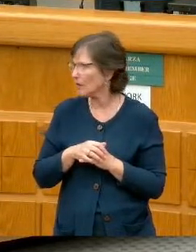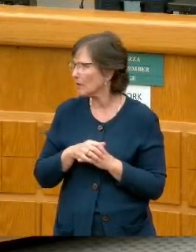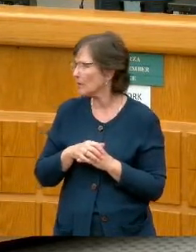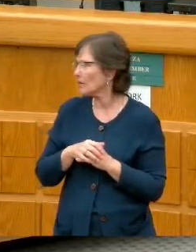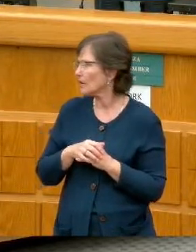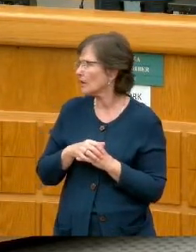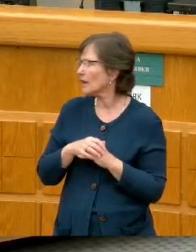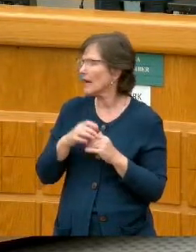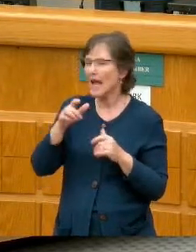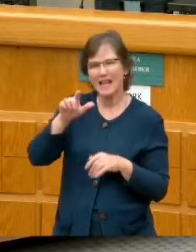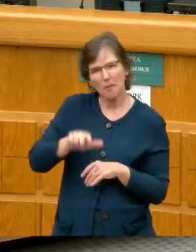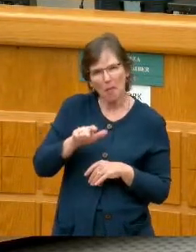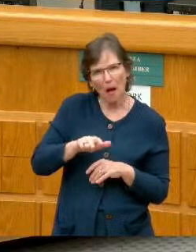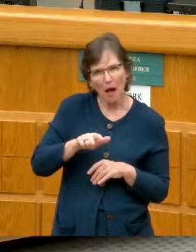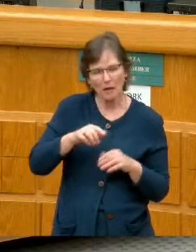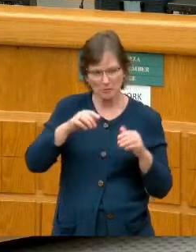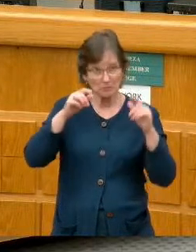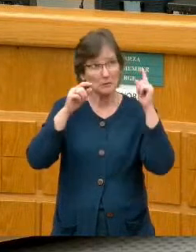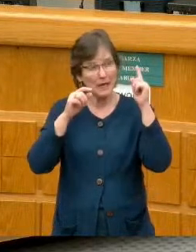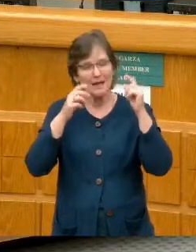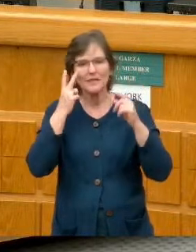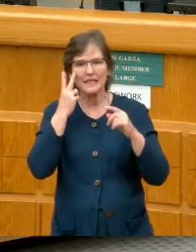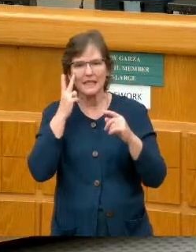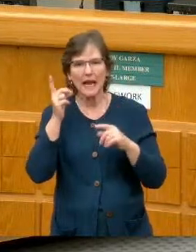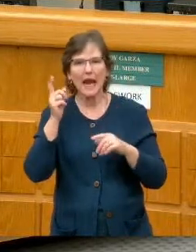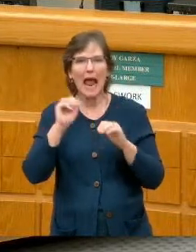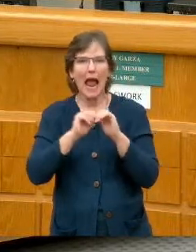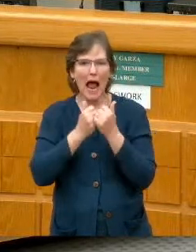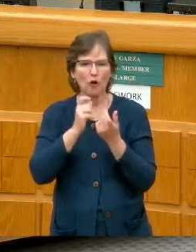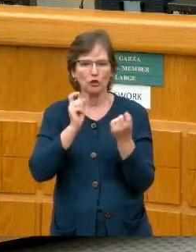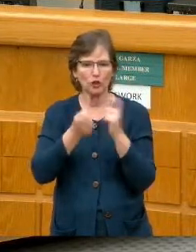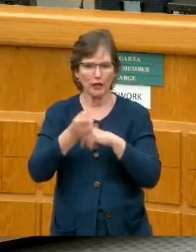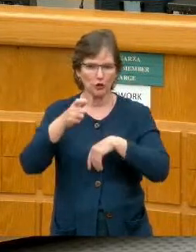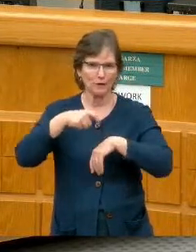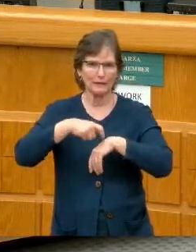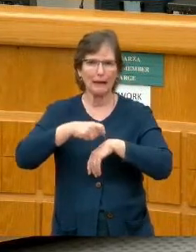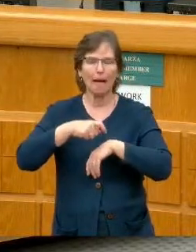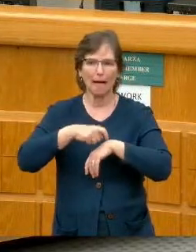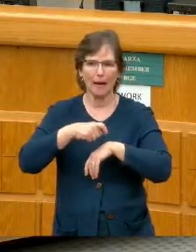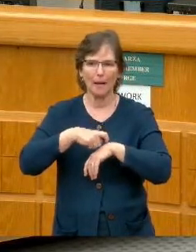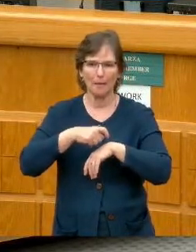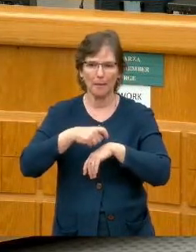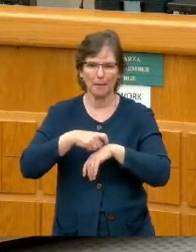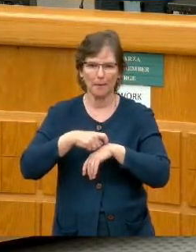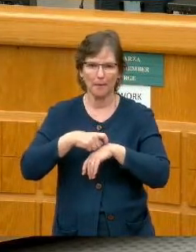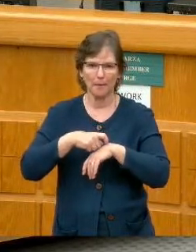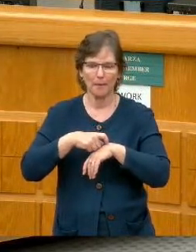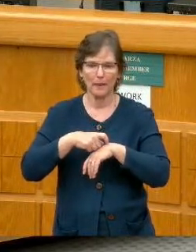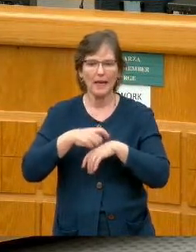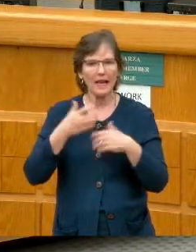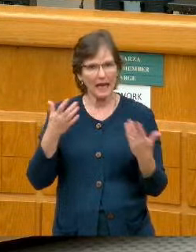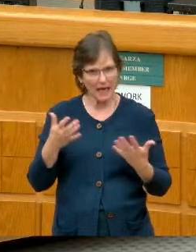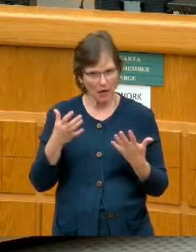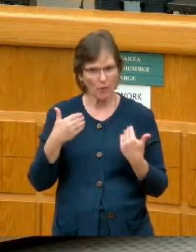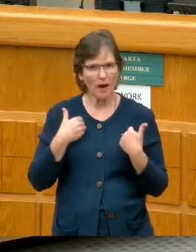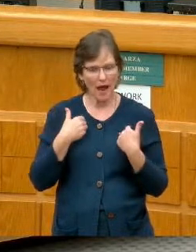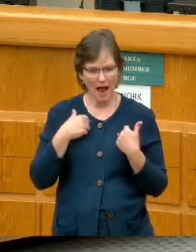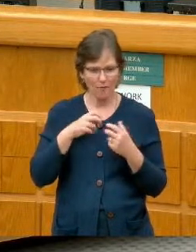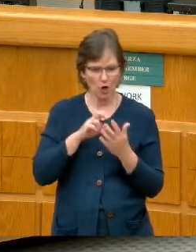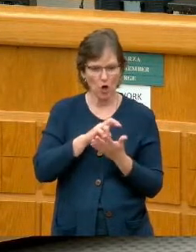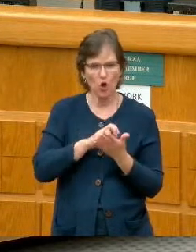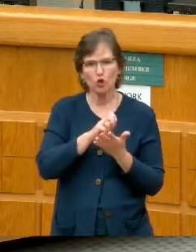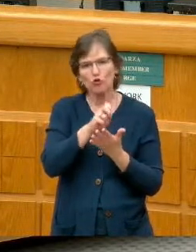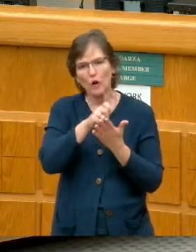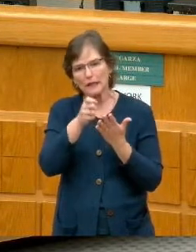through time. We're right here today, right around 1.0, and transmission rate, once again, is the probability that if you get COVID,